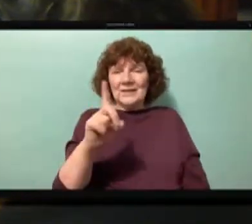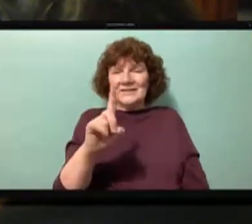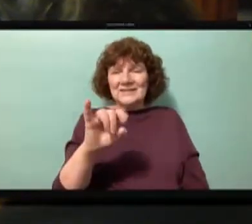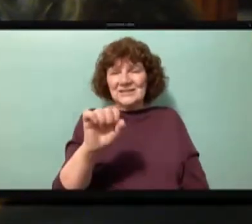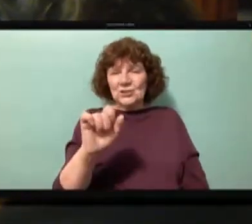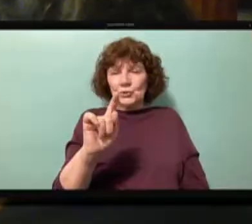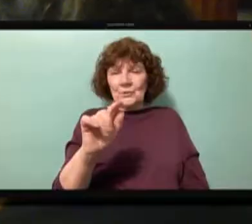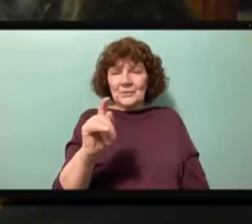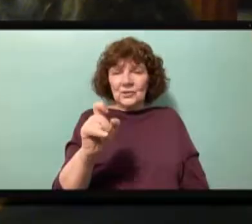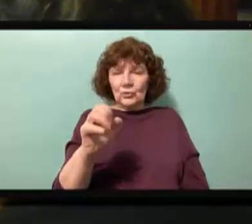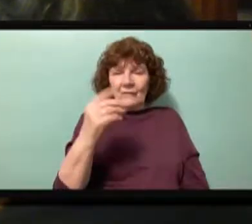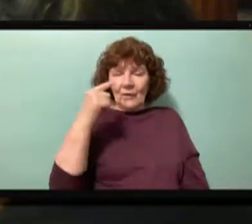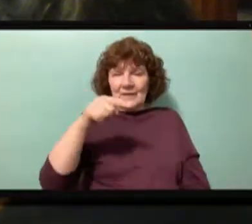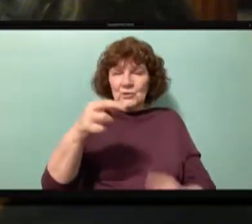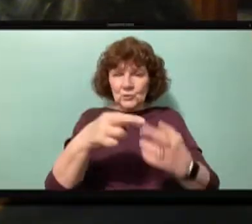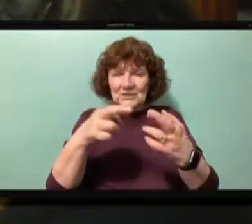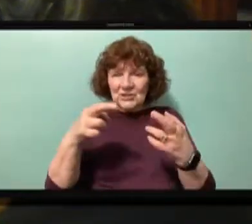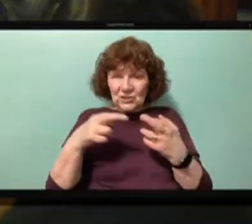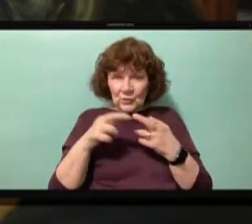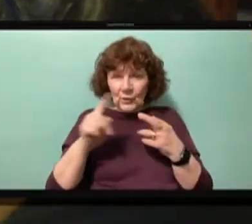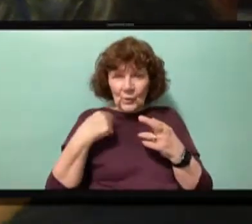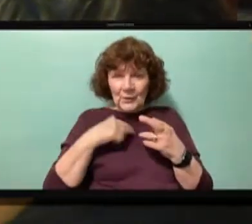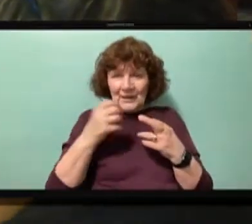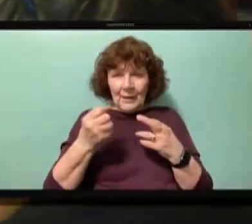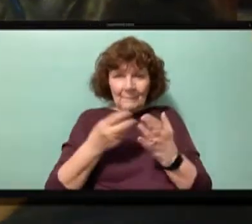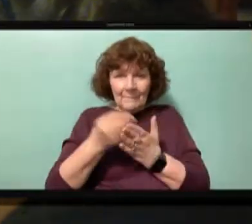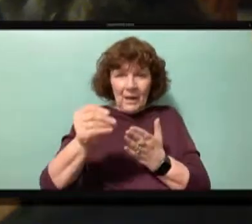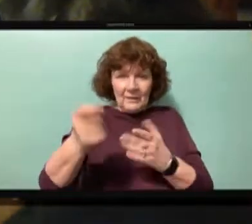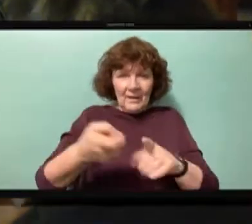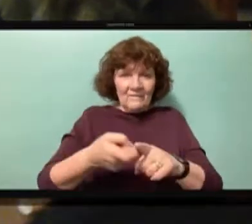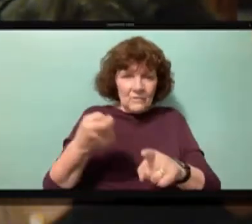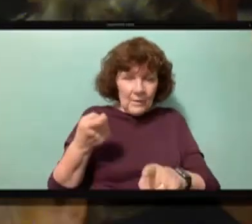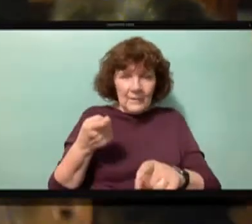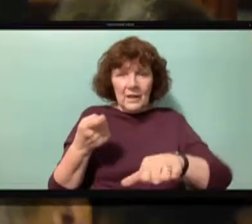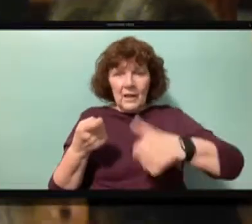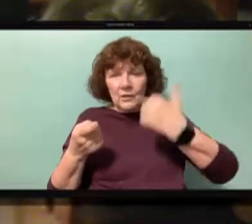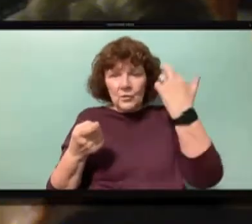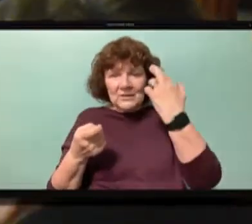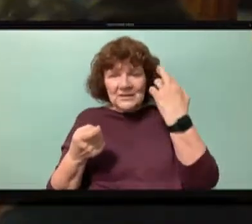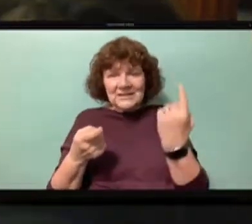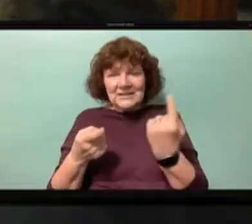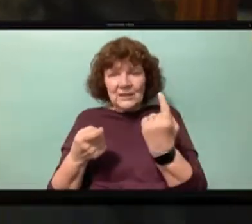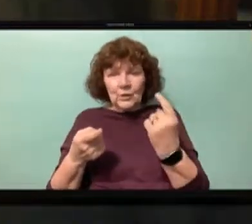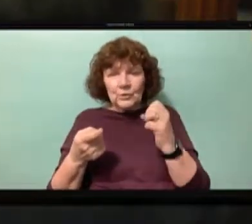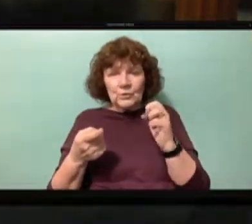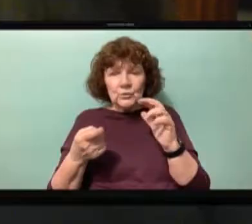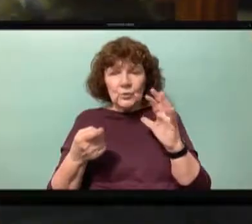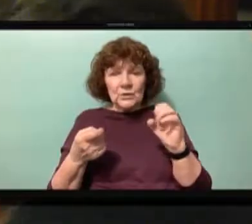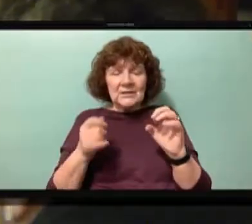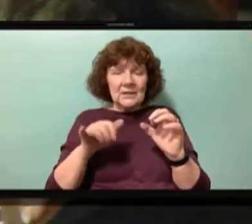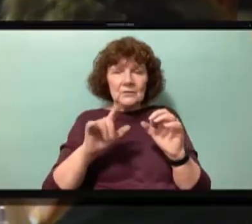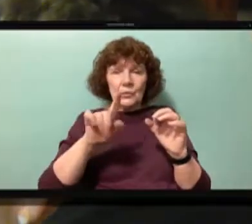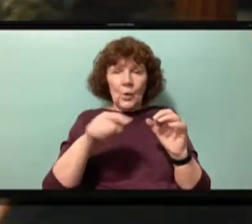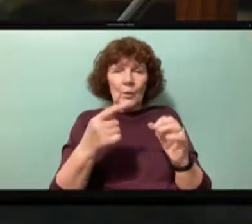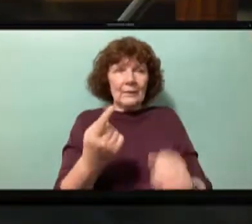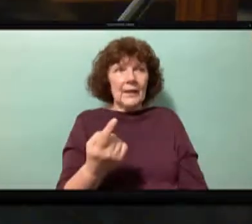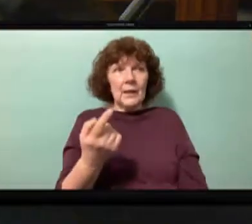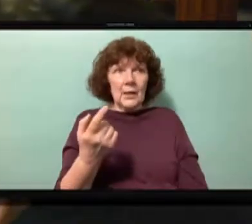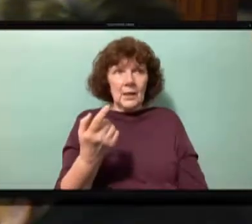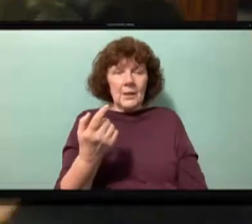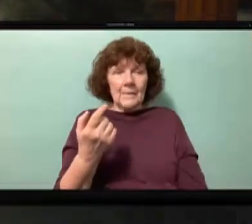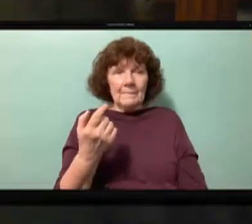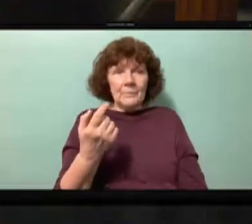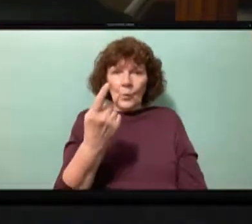this region that we can get it from. Another reason for single source would be that there's only